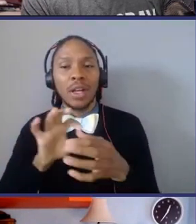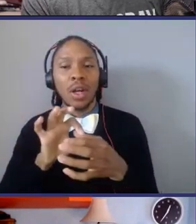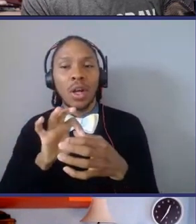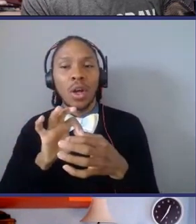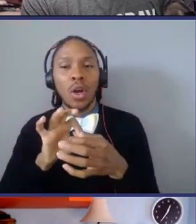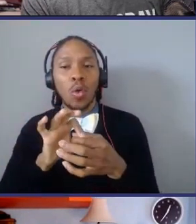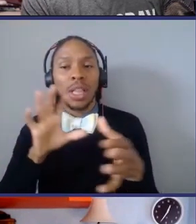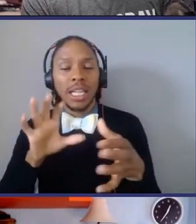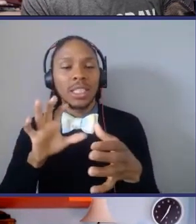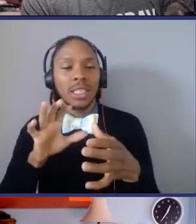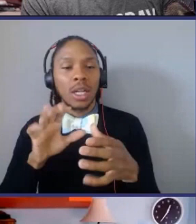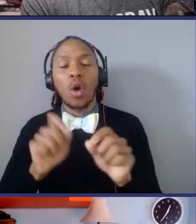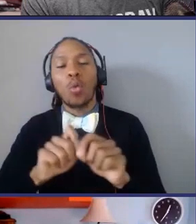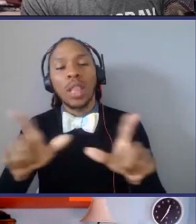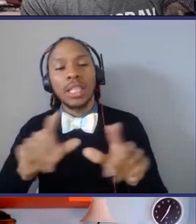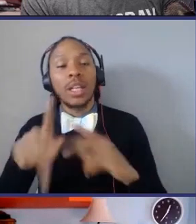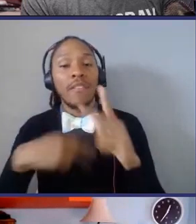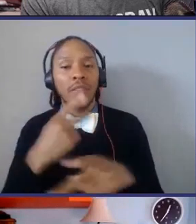this is an older